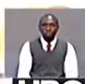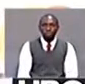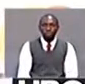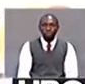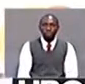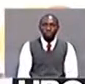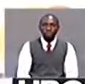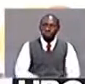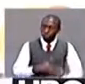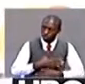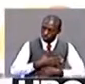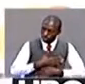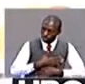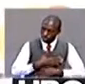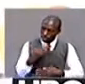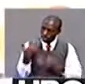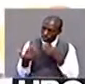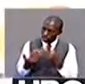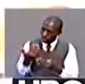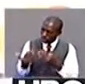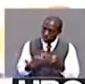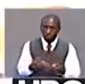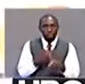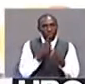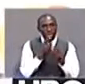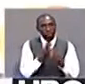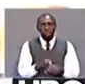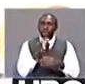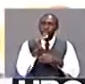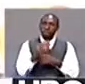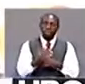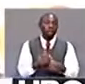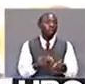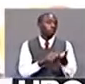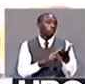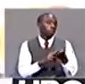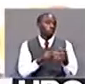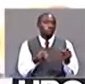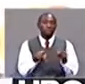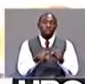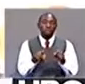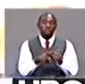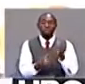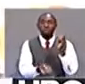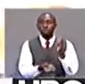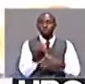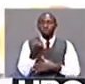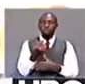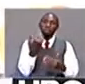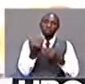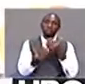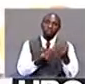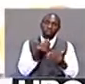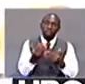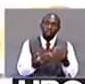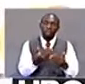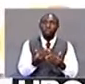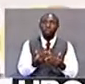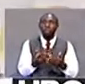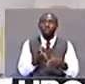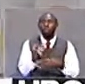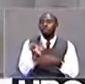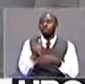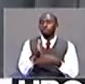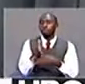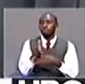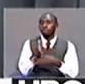Thank you, Right Honorable Speaker. Let me take this opportunity to thank the Right Honorable Prime Minister for moving this